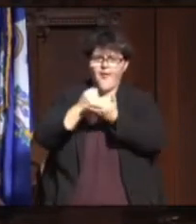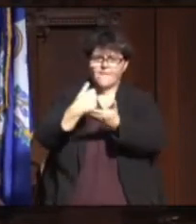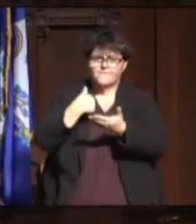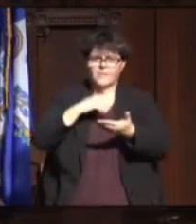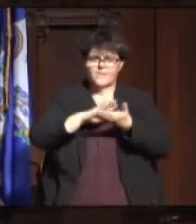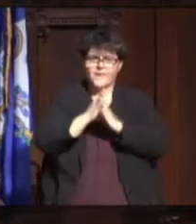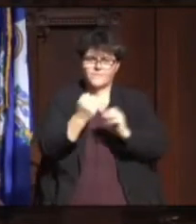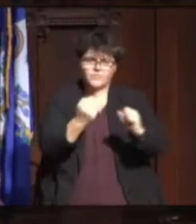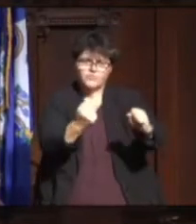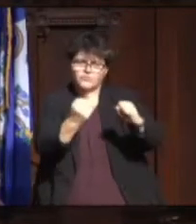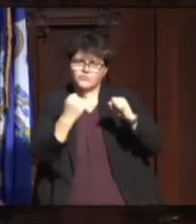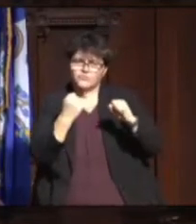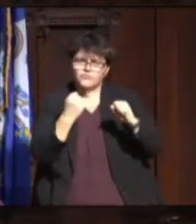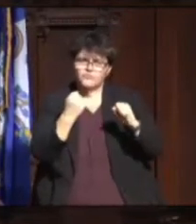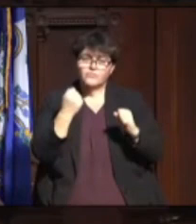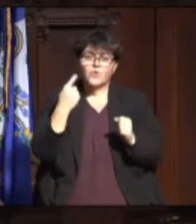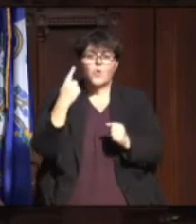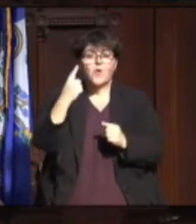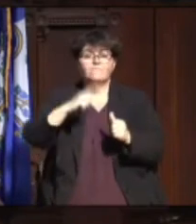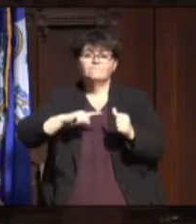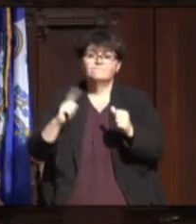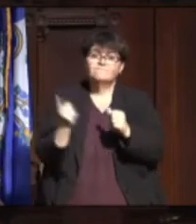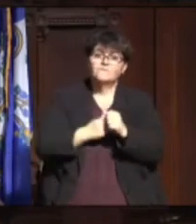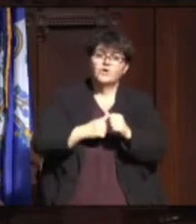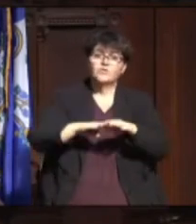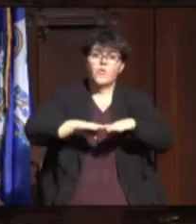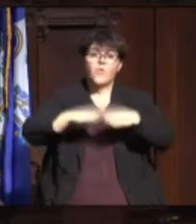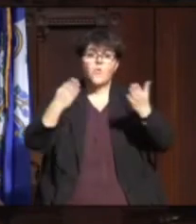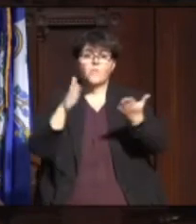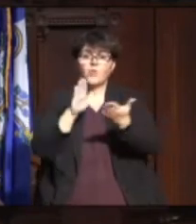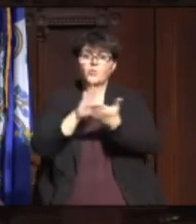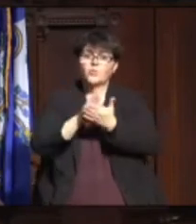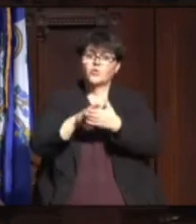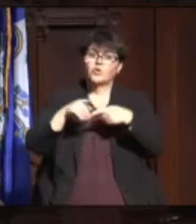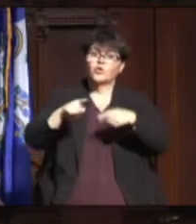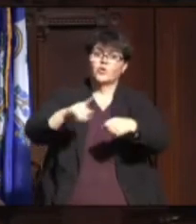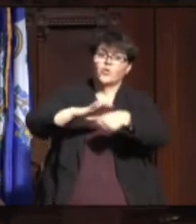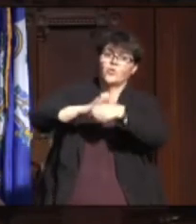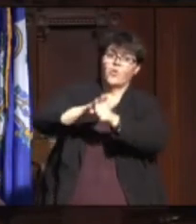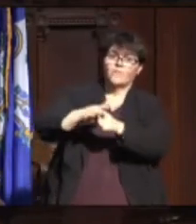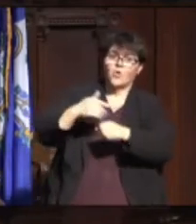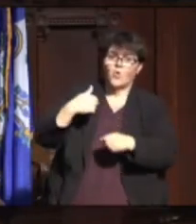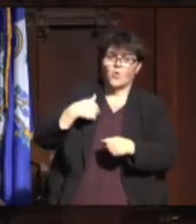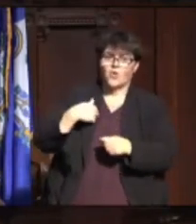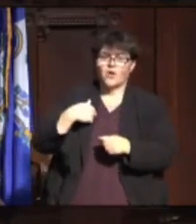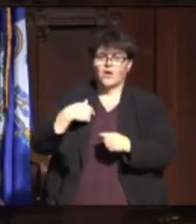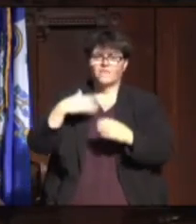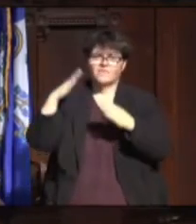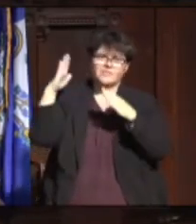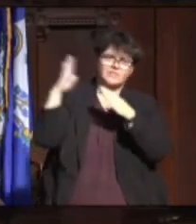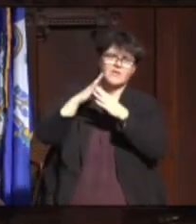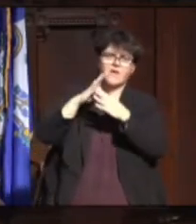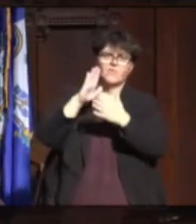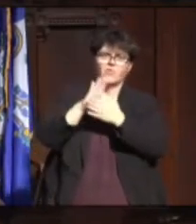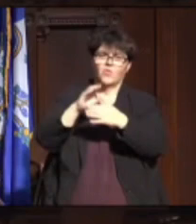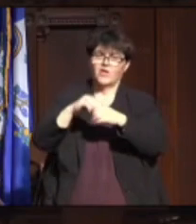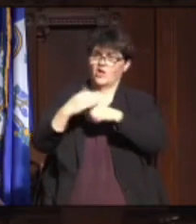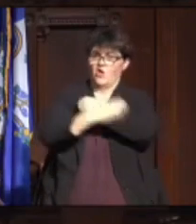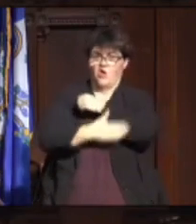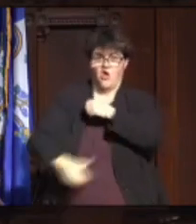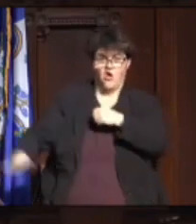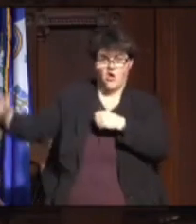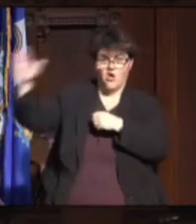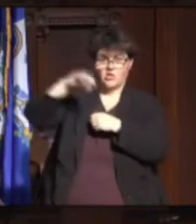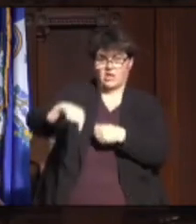schools open and always ranked as one of the best schools in the country, right here in Connecticut. So as